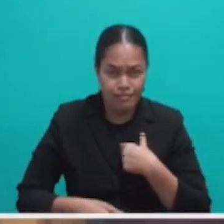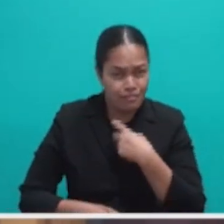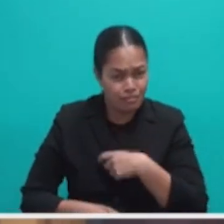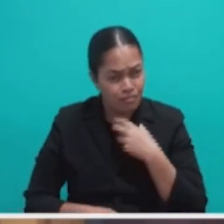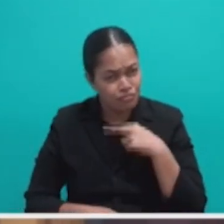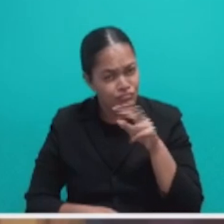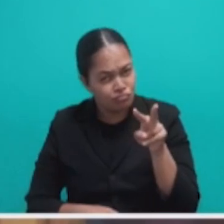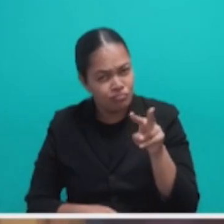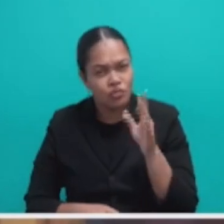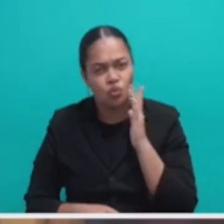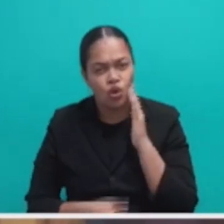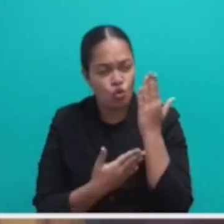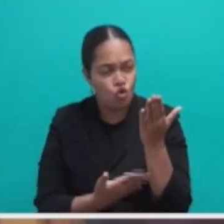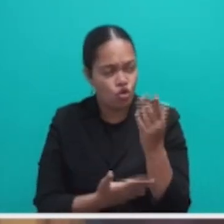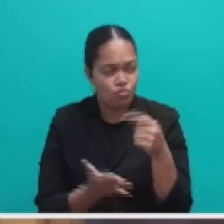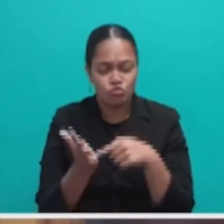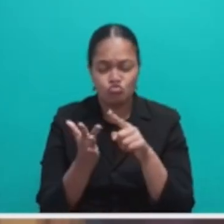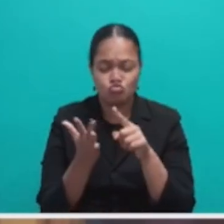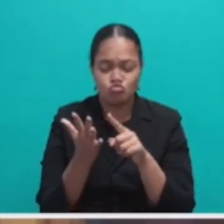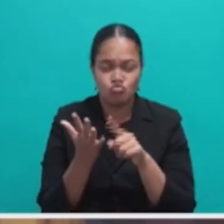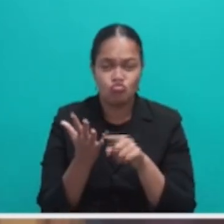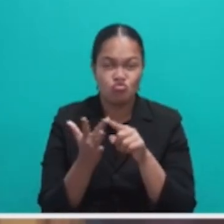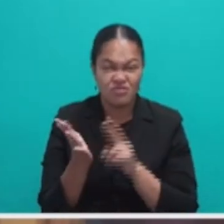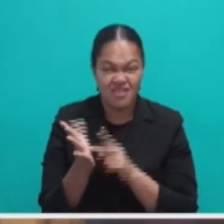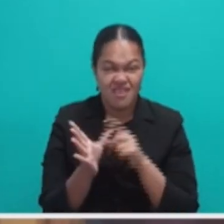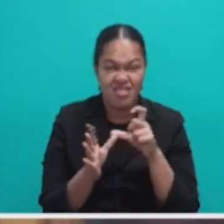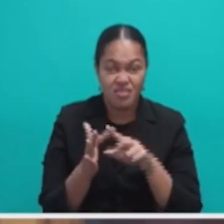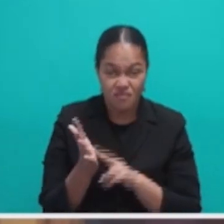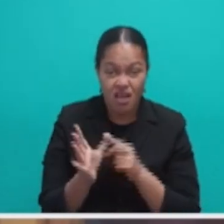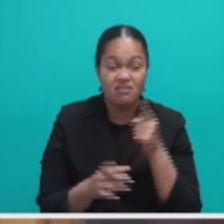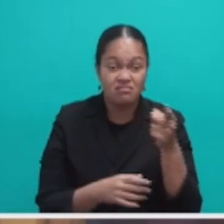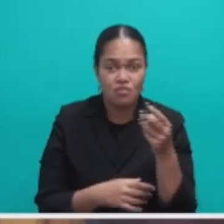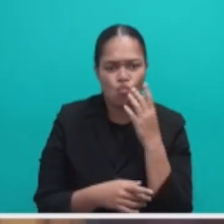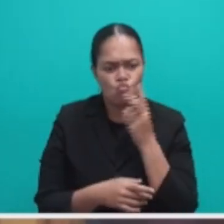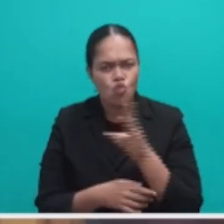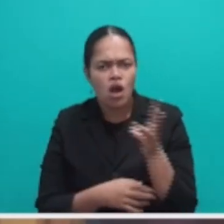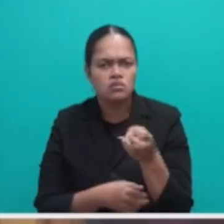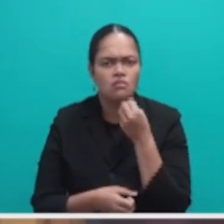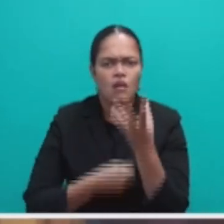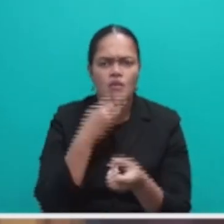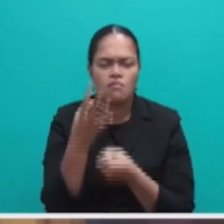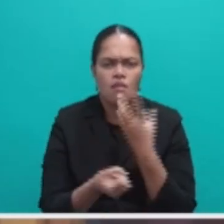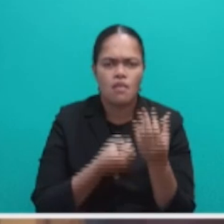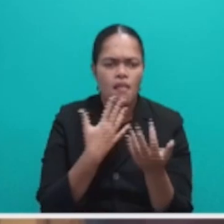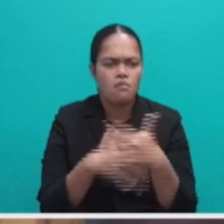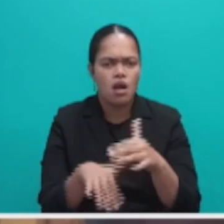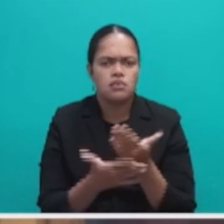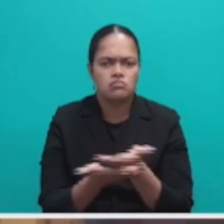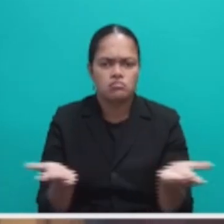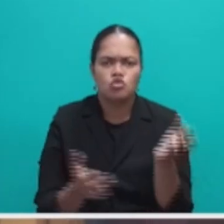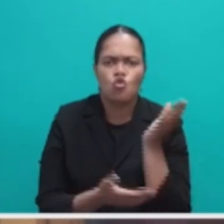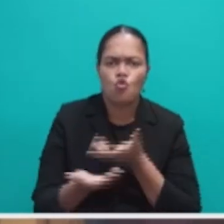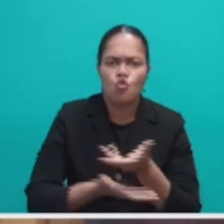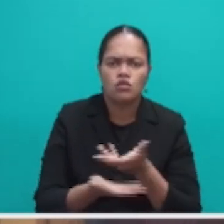was when Honorable Tuinaceva used as an example the words that were spoken publicly in a government-organized public consultation